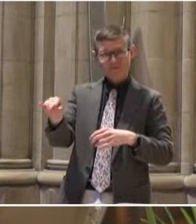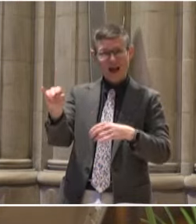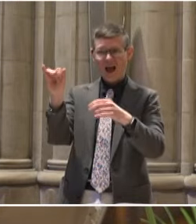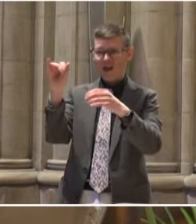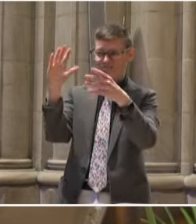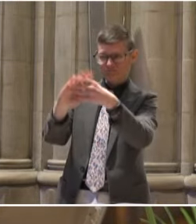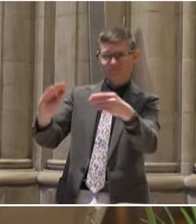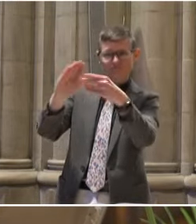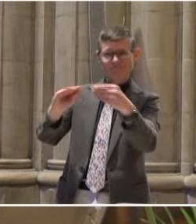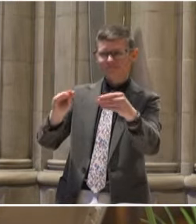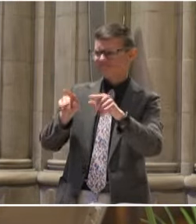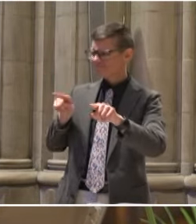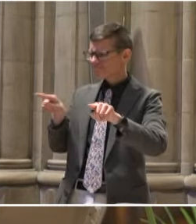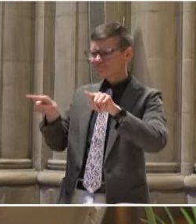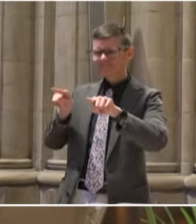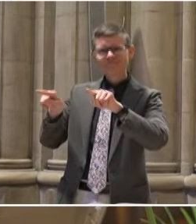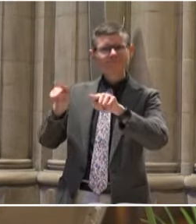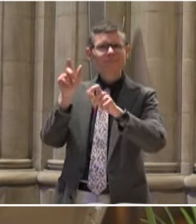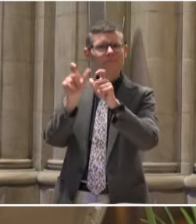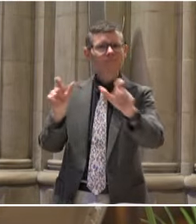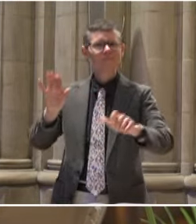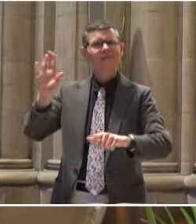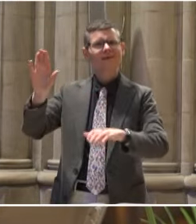their testimony did not agree.